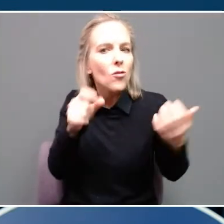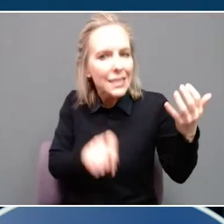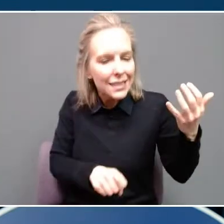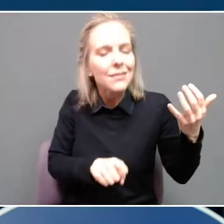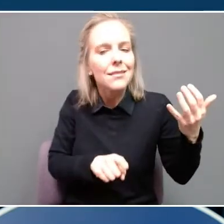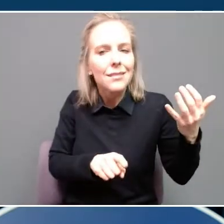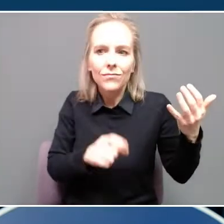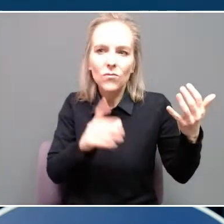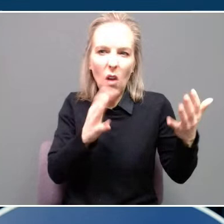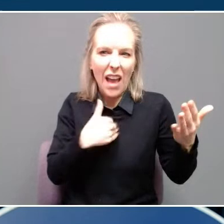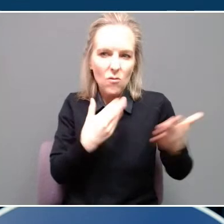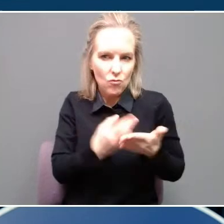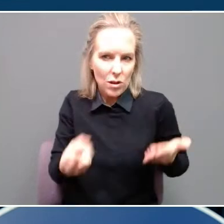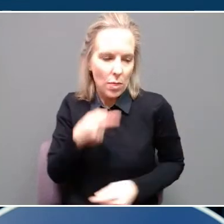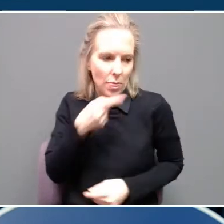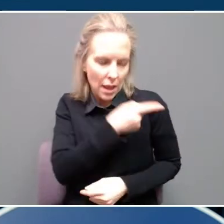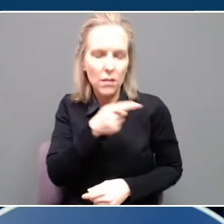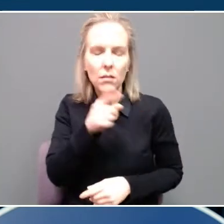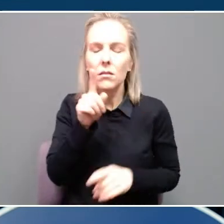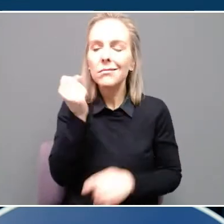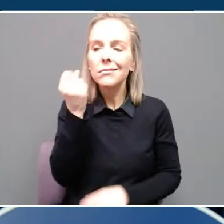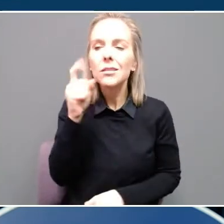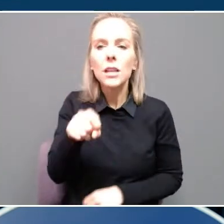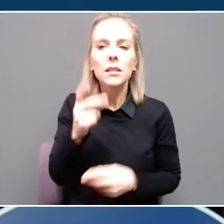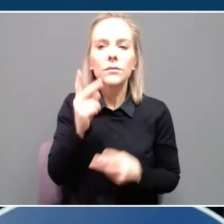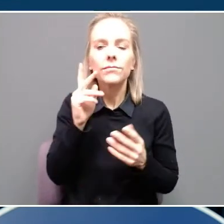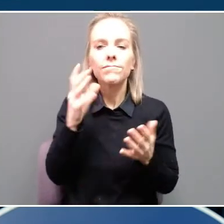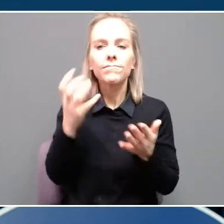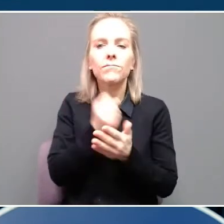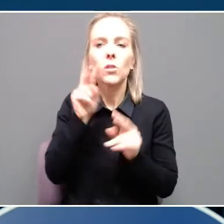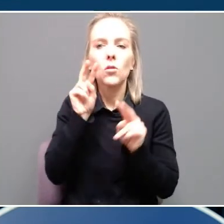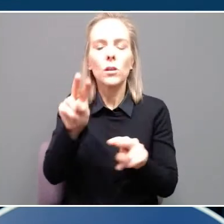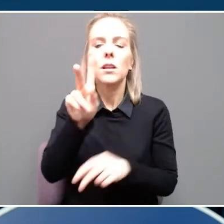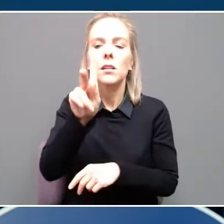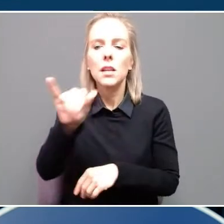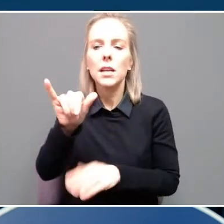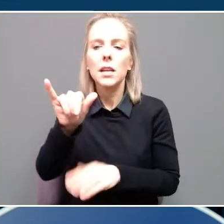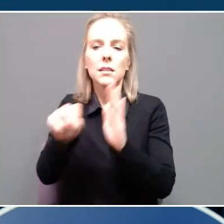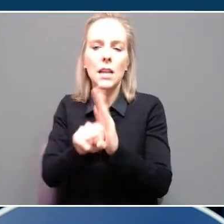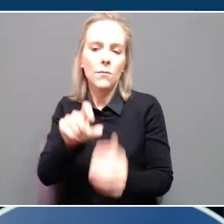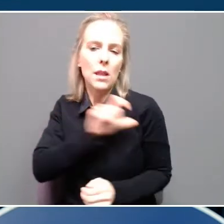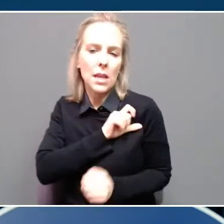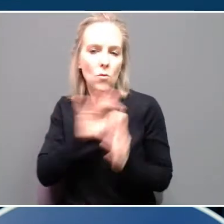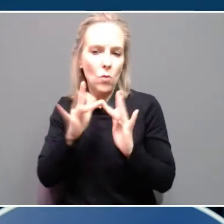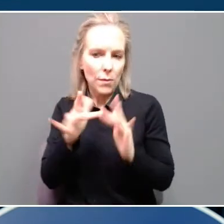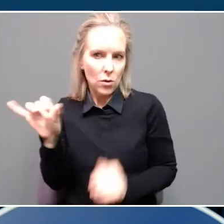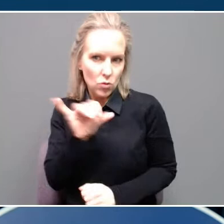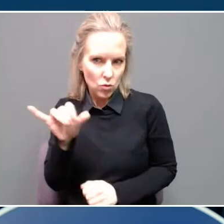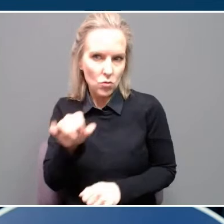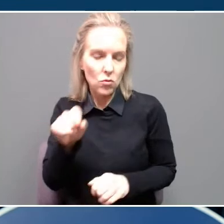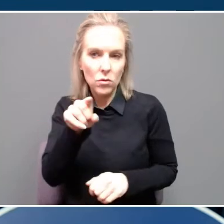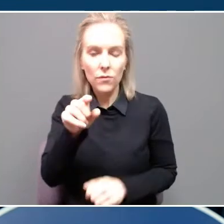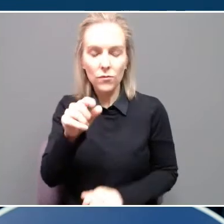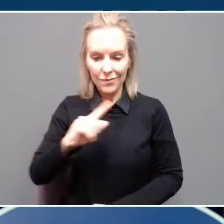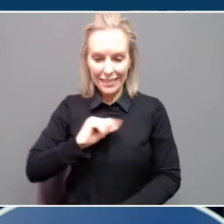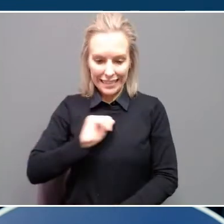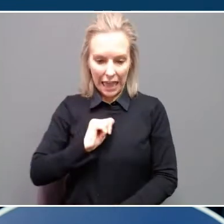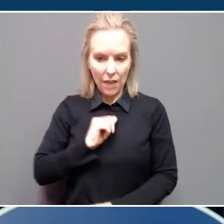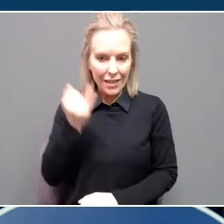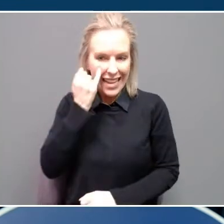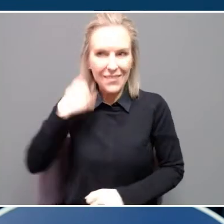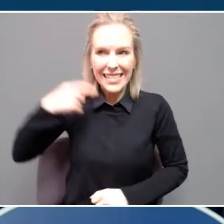the Kentucky State Police website where they're ready to help. If you go in yourself asking for